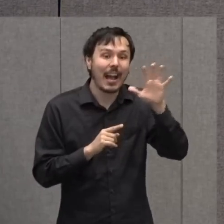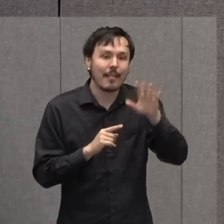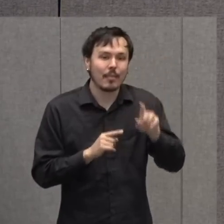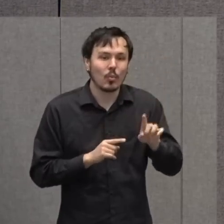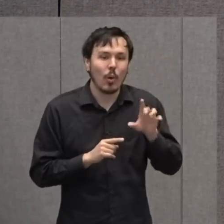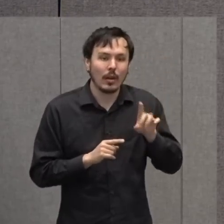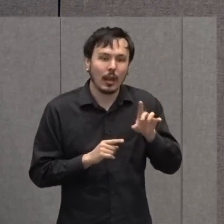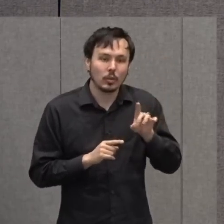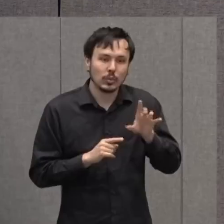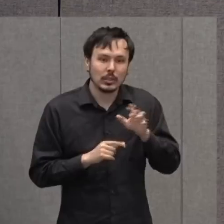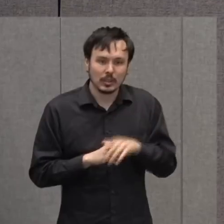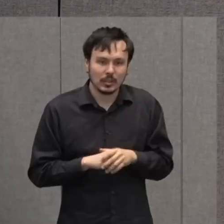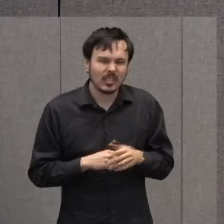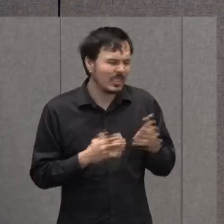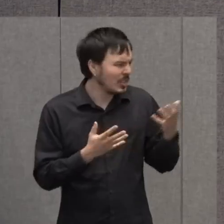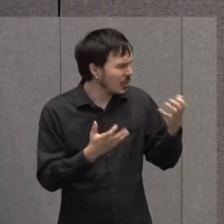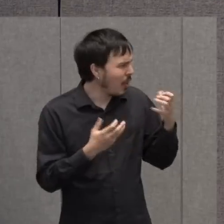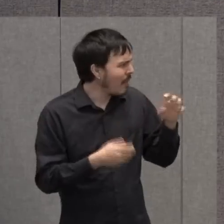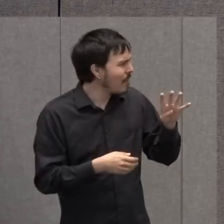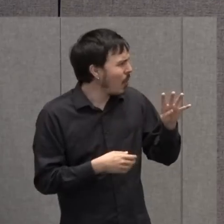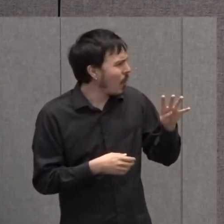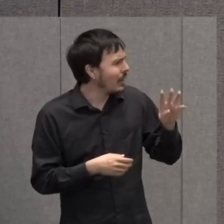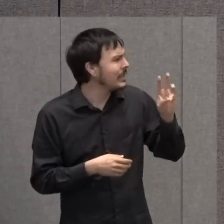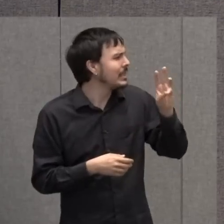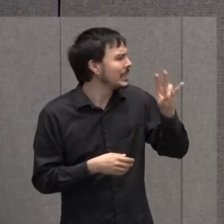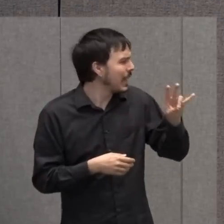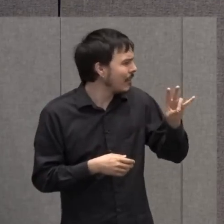want $467 or